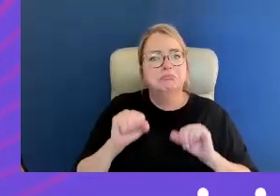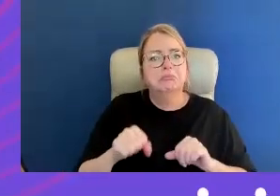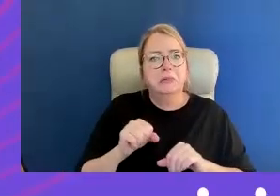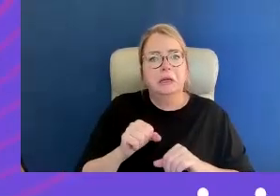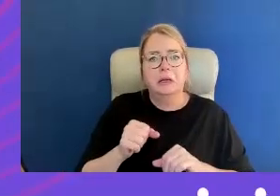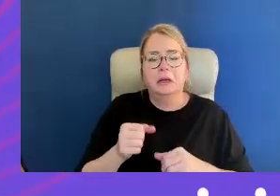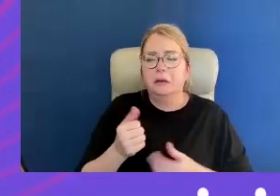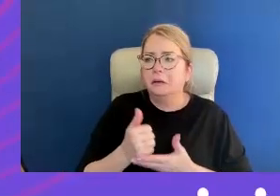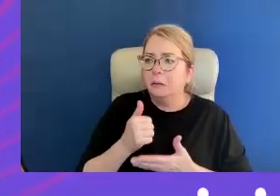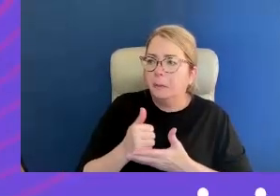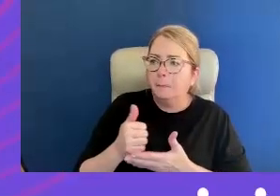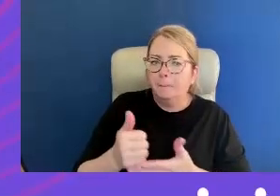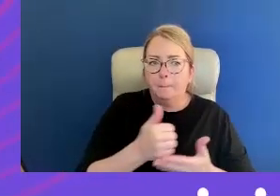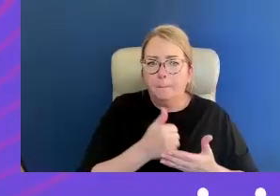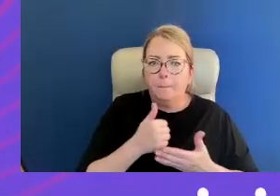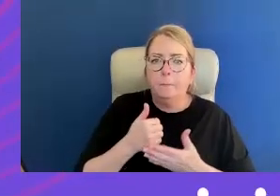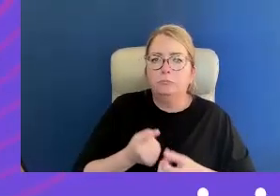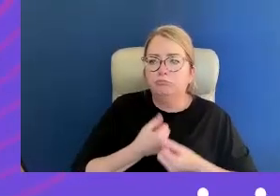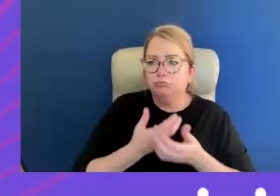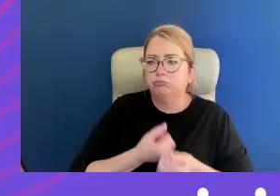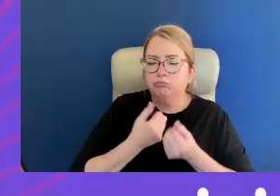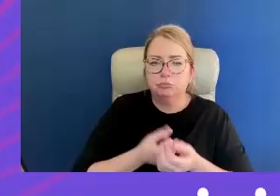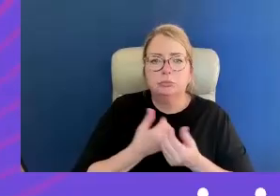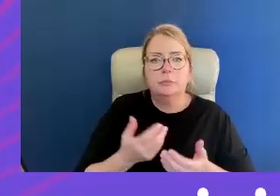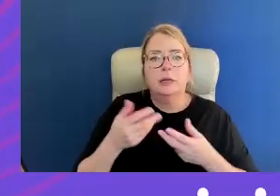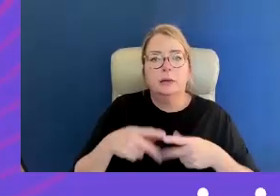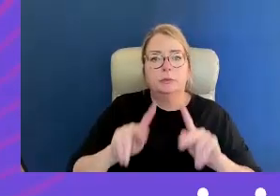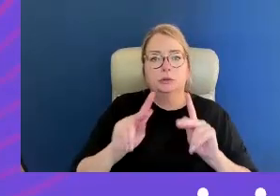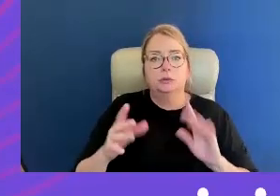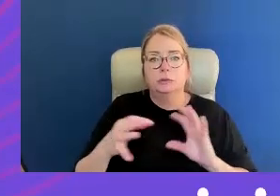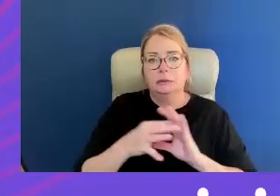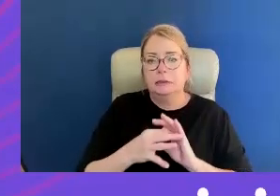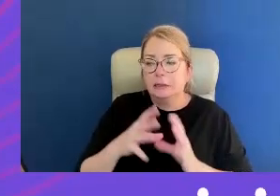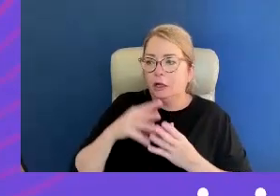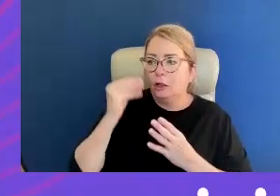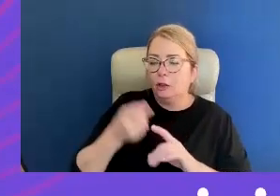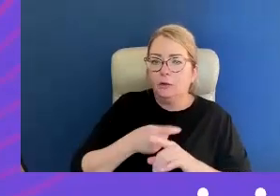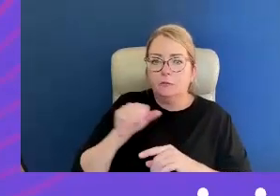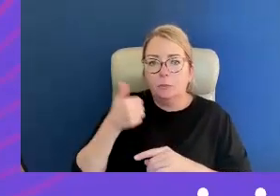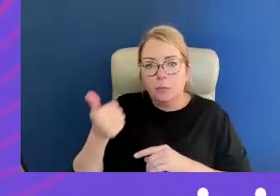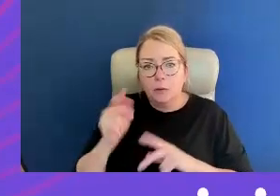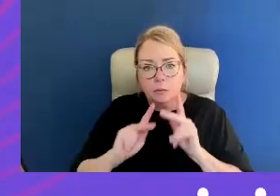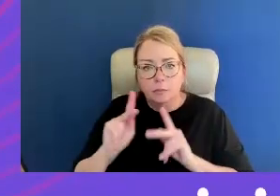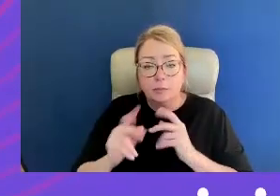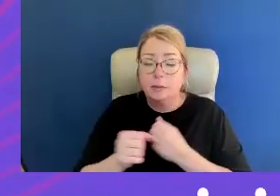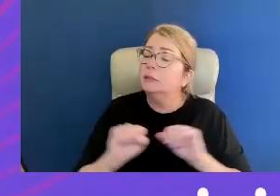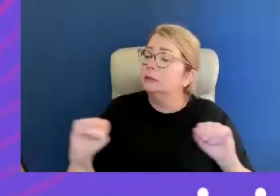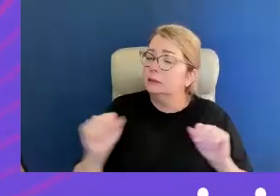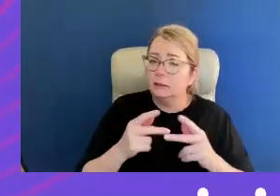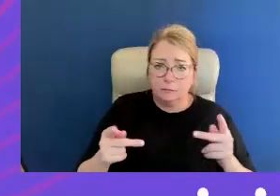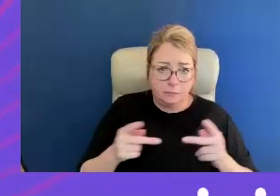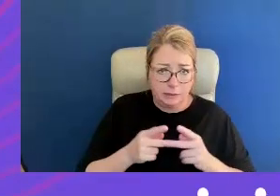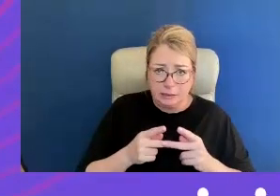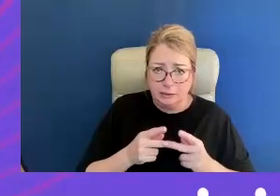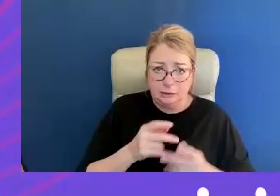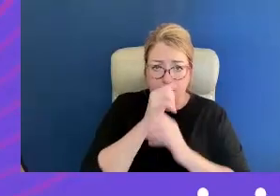your common wellness goals. It's an opportunity to learn and connect from others, and it's a safe space. So whatever you share in there does